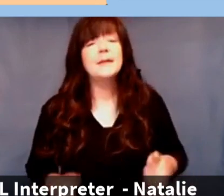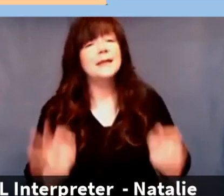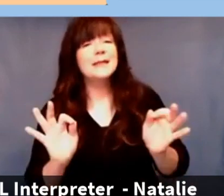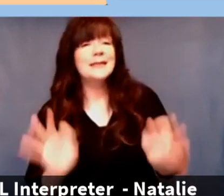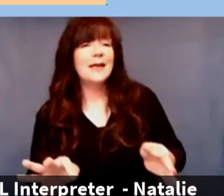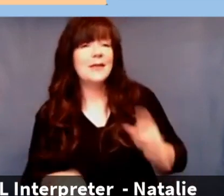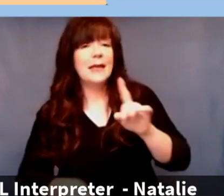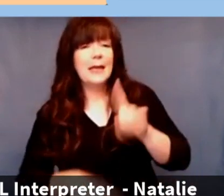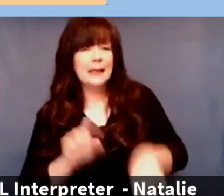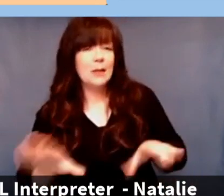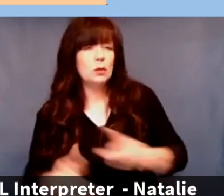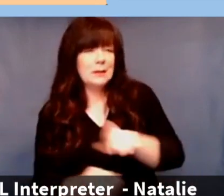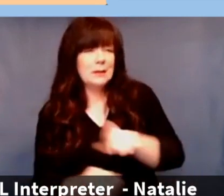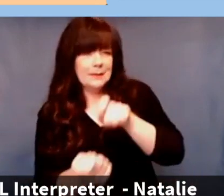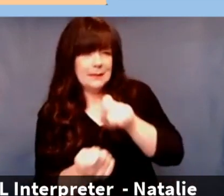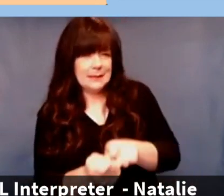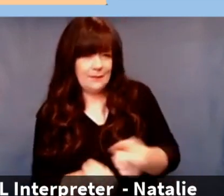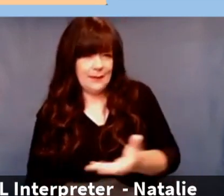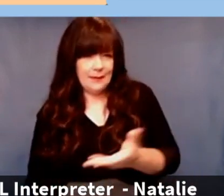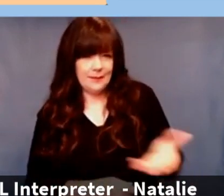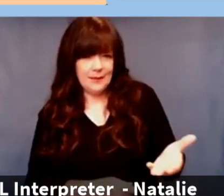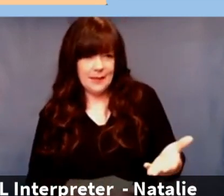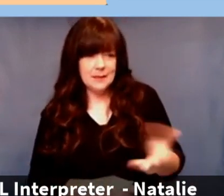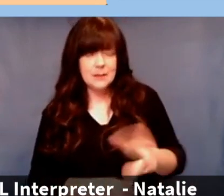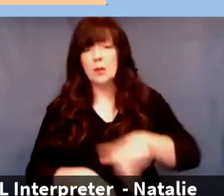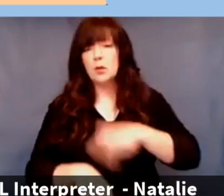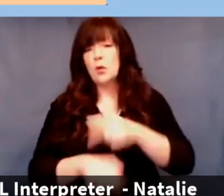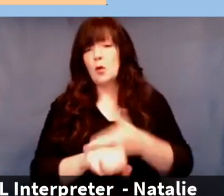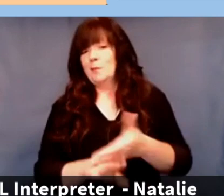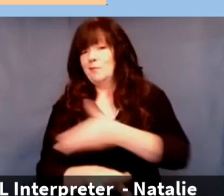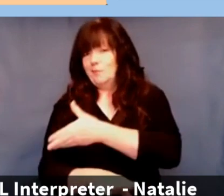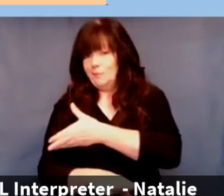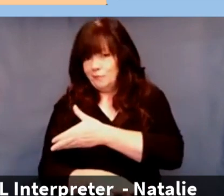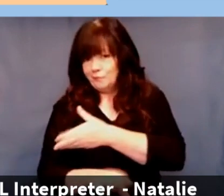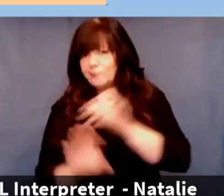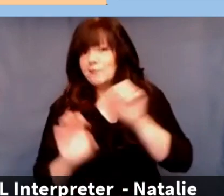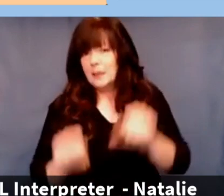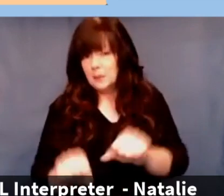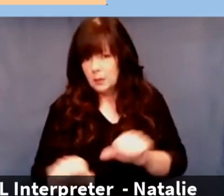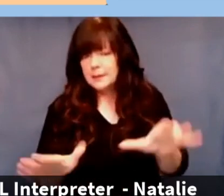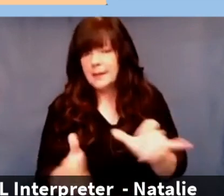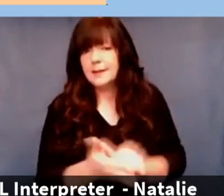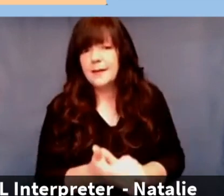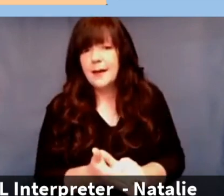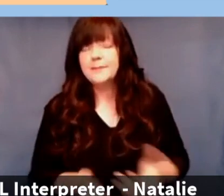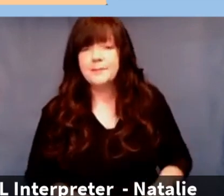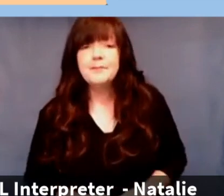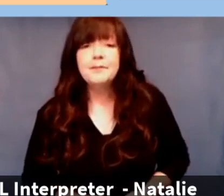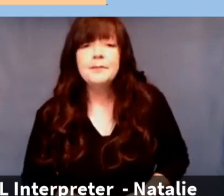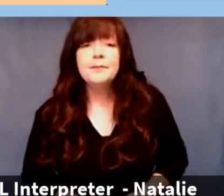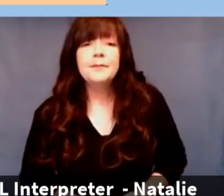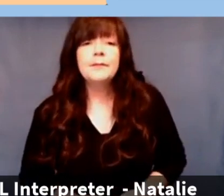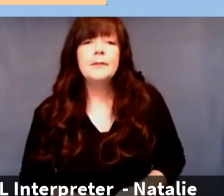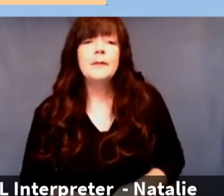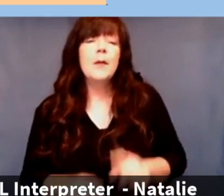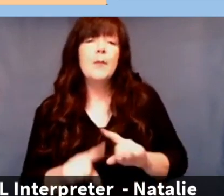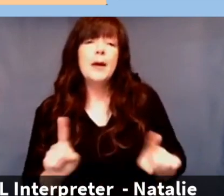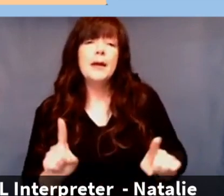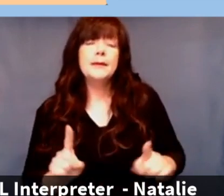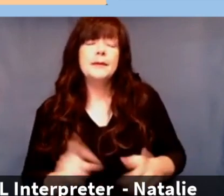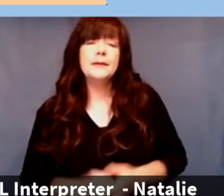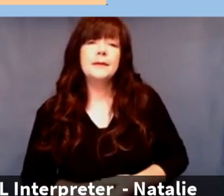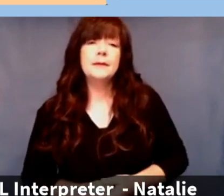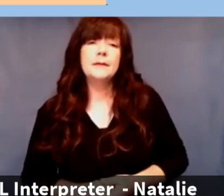couldn't do certain things that I would have been able to do given the circumstances. But